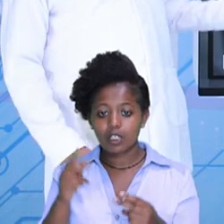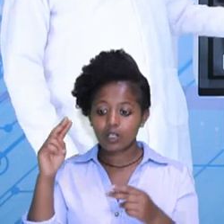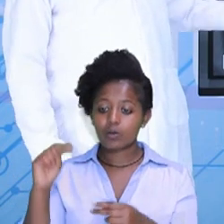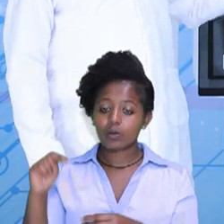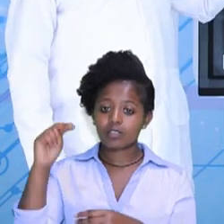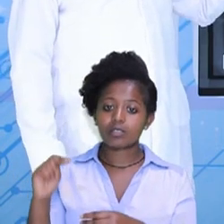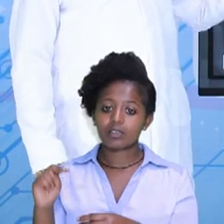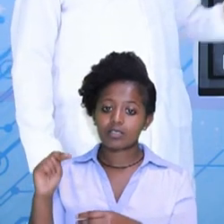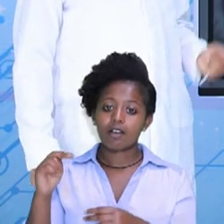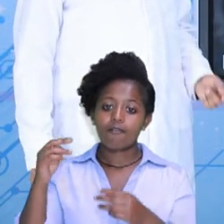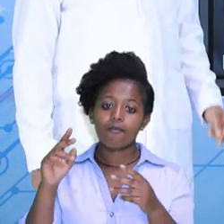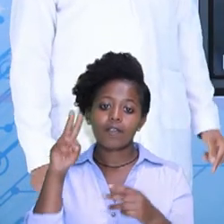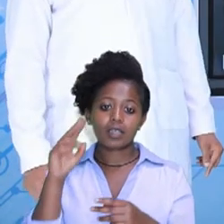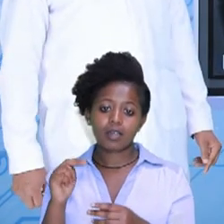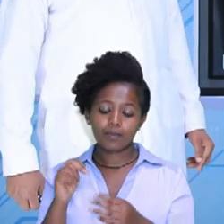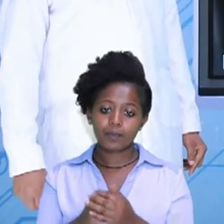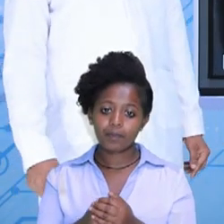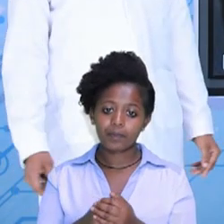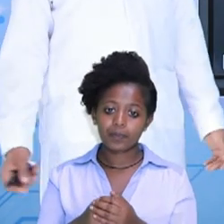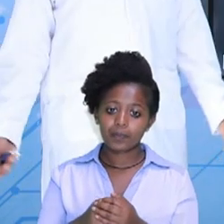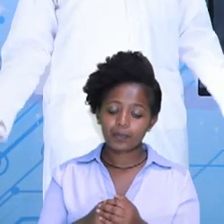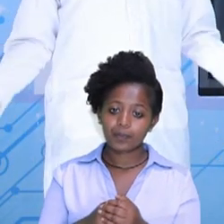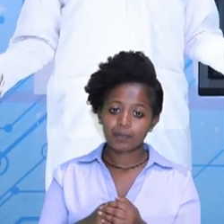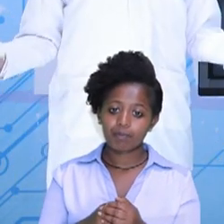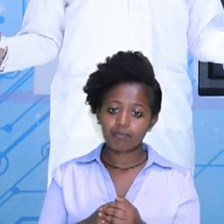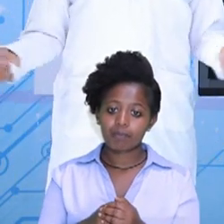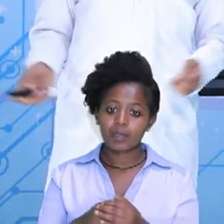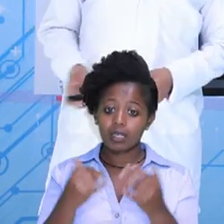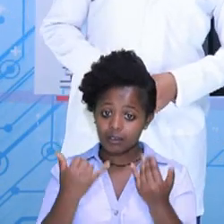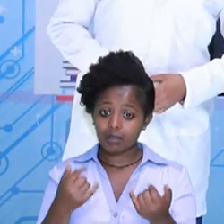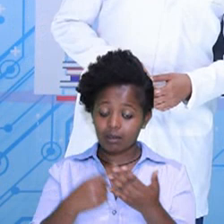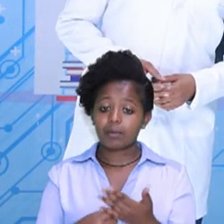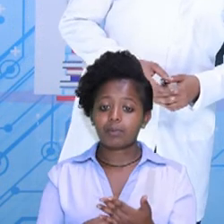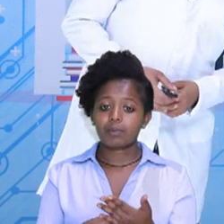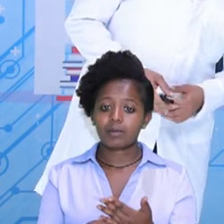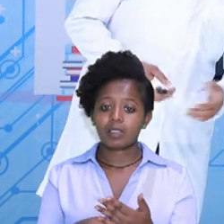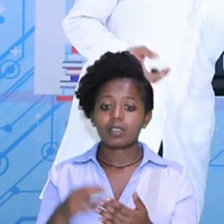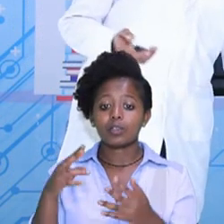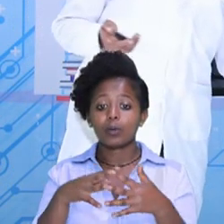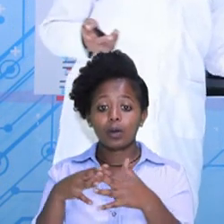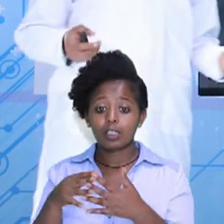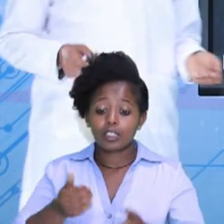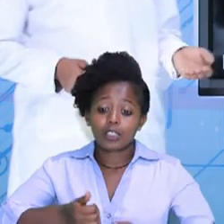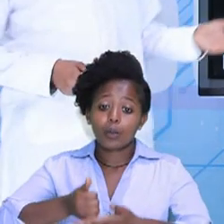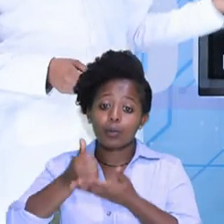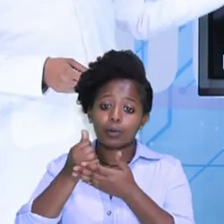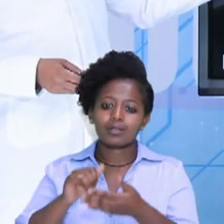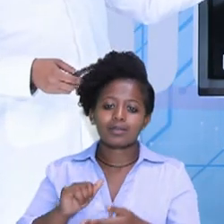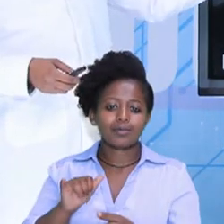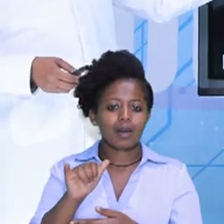by using aerial bombing in the North Vietnam. At that time, USA also supported